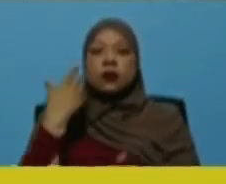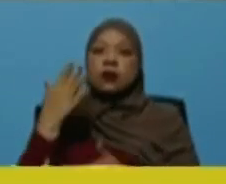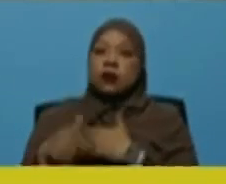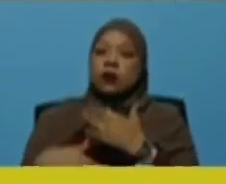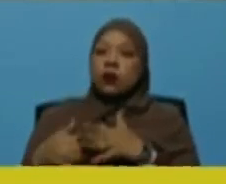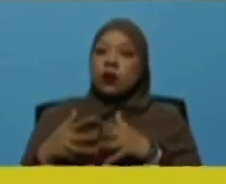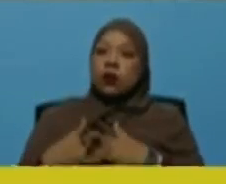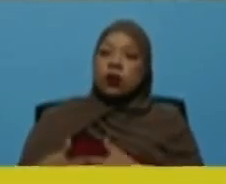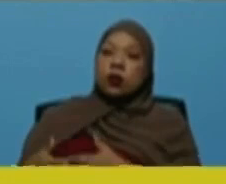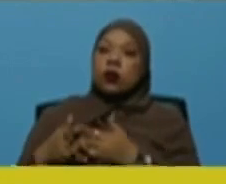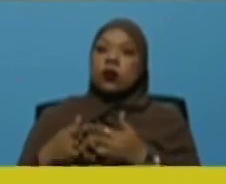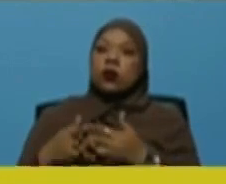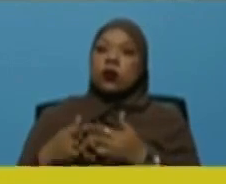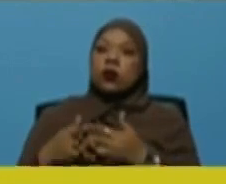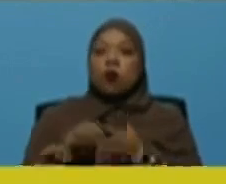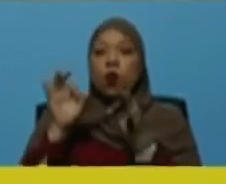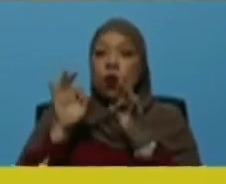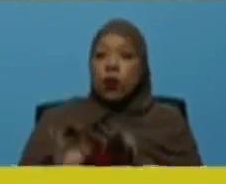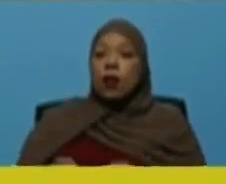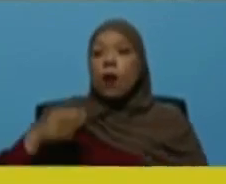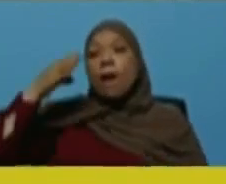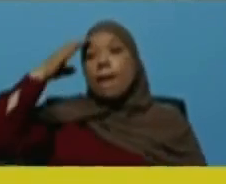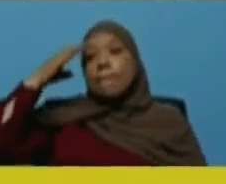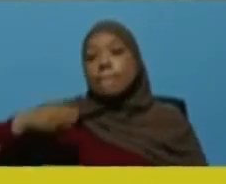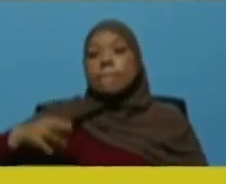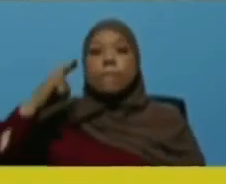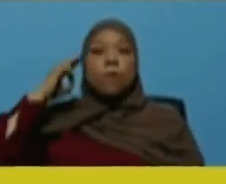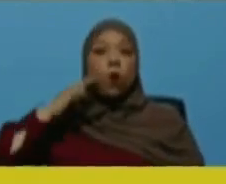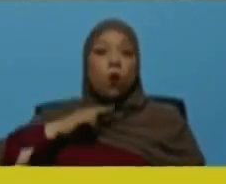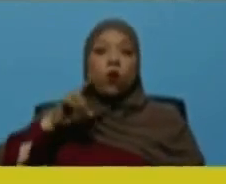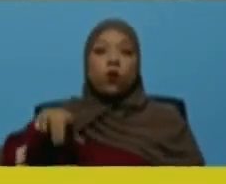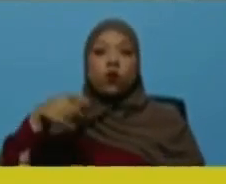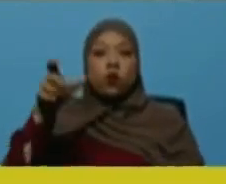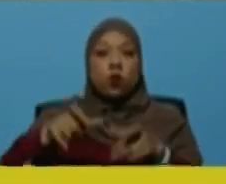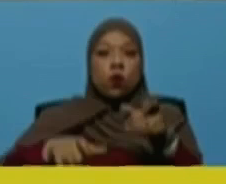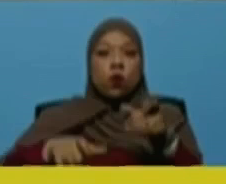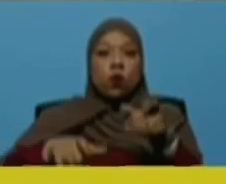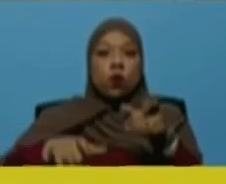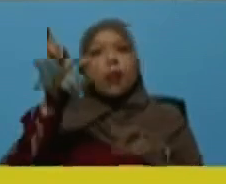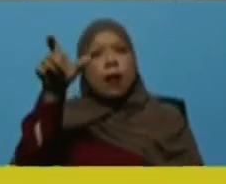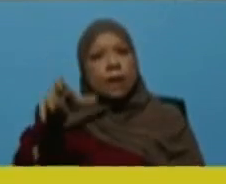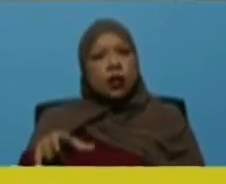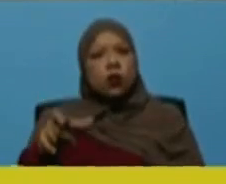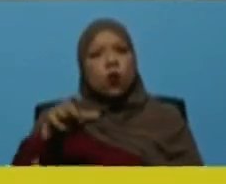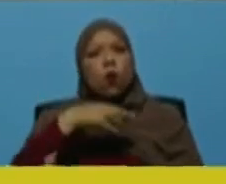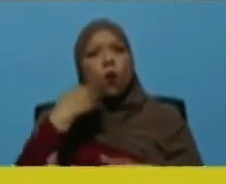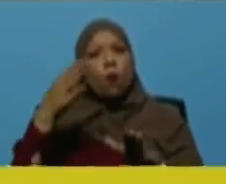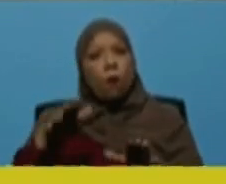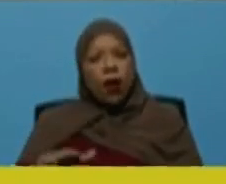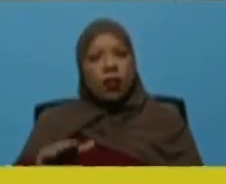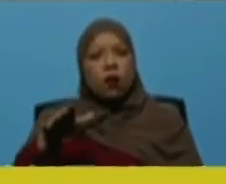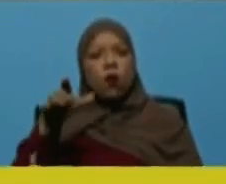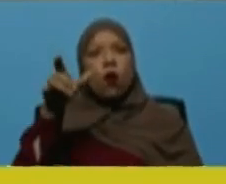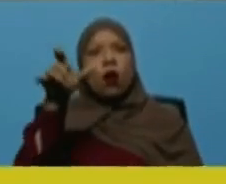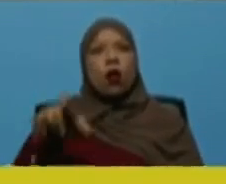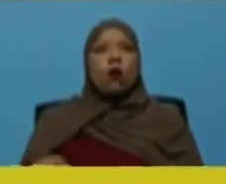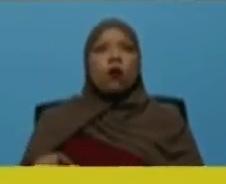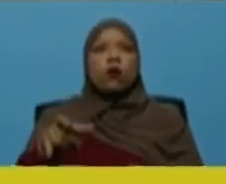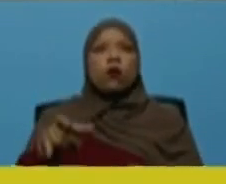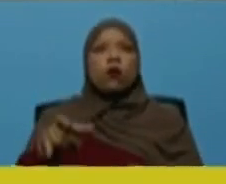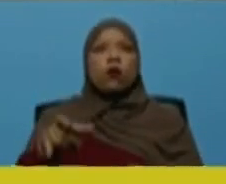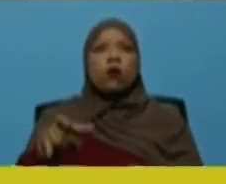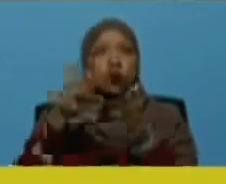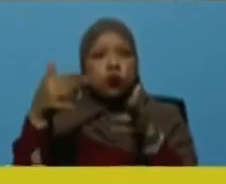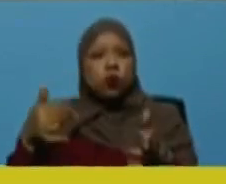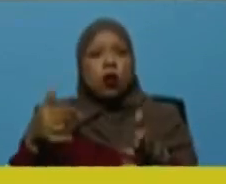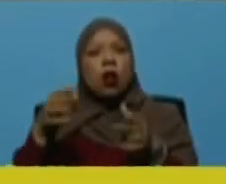an anti-imperialist. Let's vindicate him in the Bolivarian forces. Because he was murdered because he